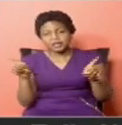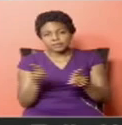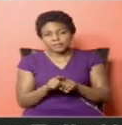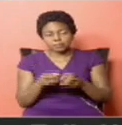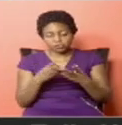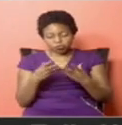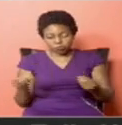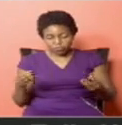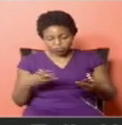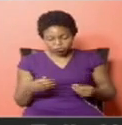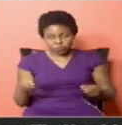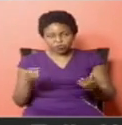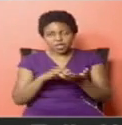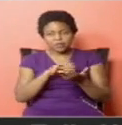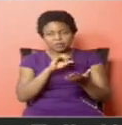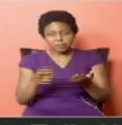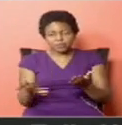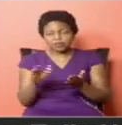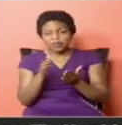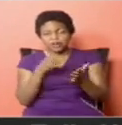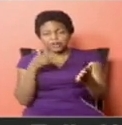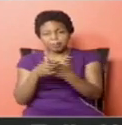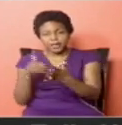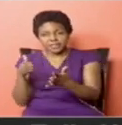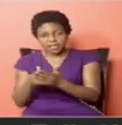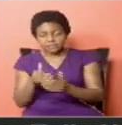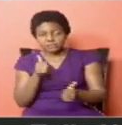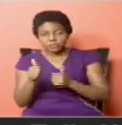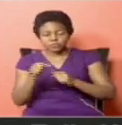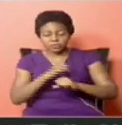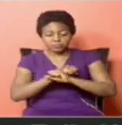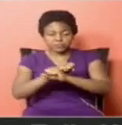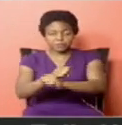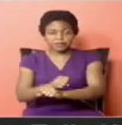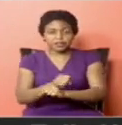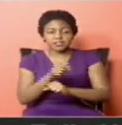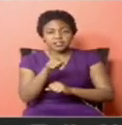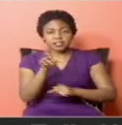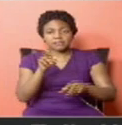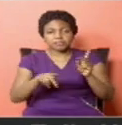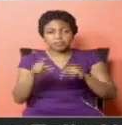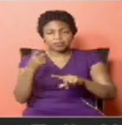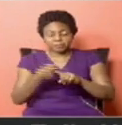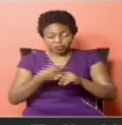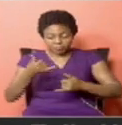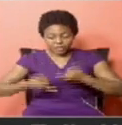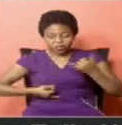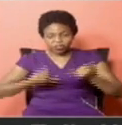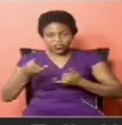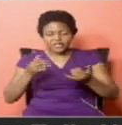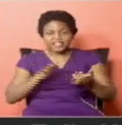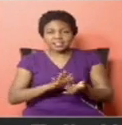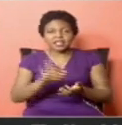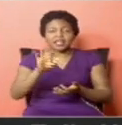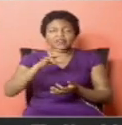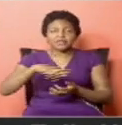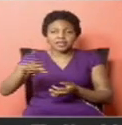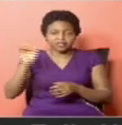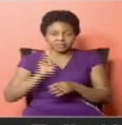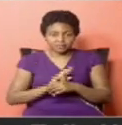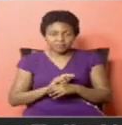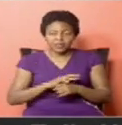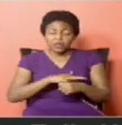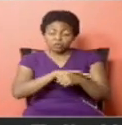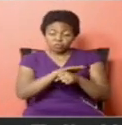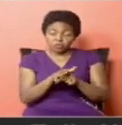the various barriers that prevent such a people from enjoying their rights. The